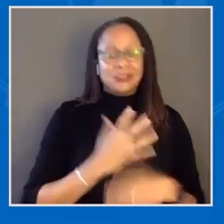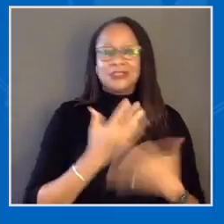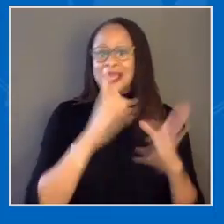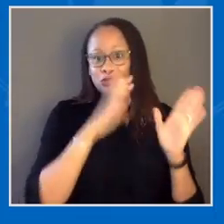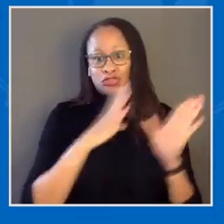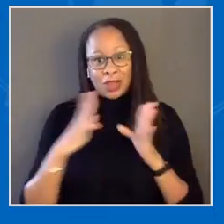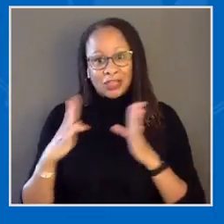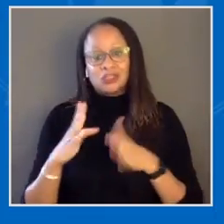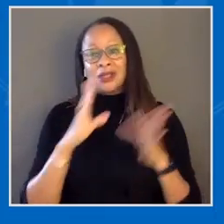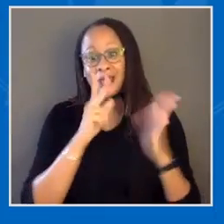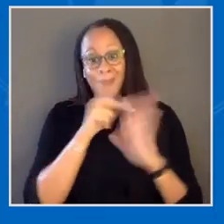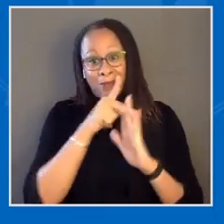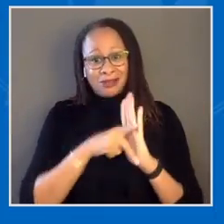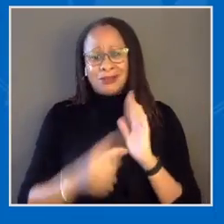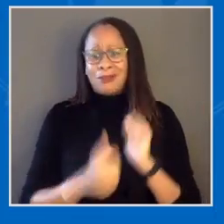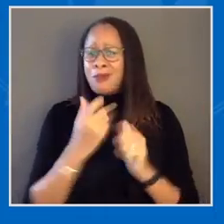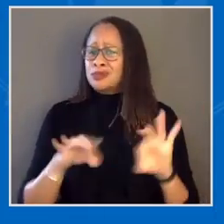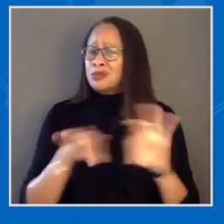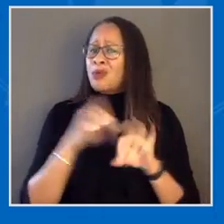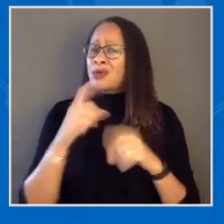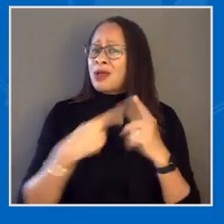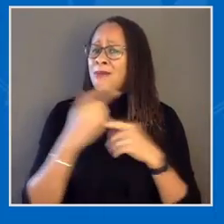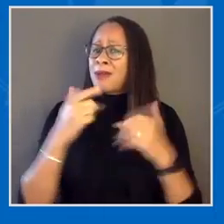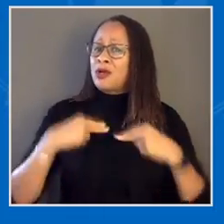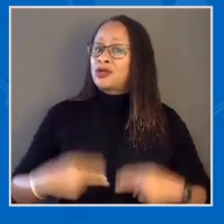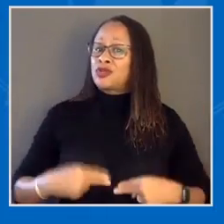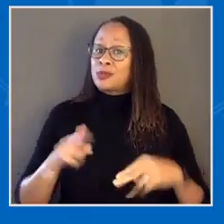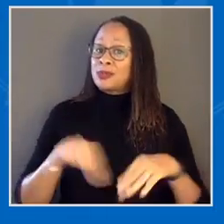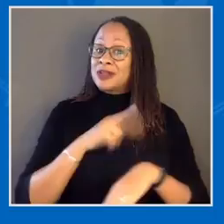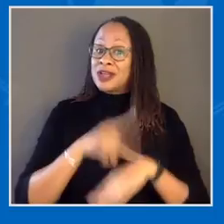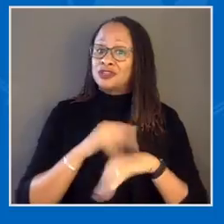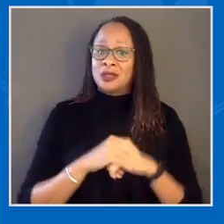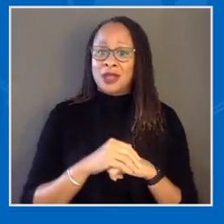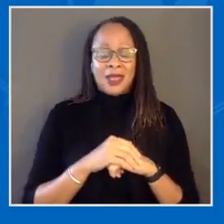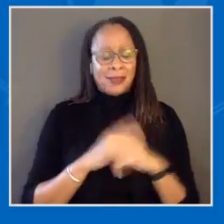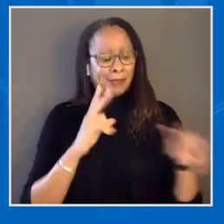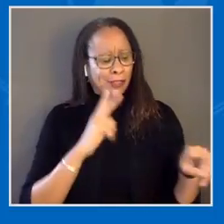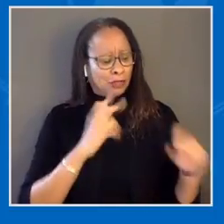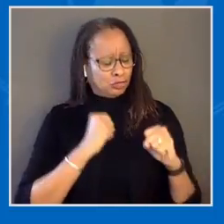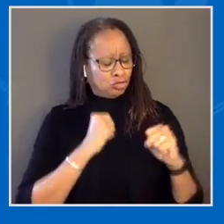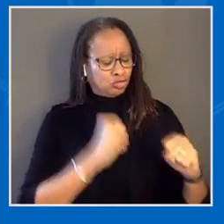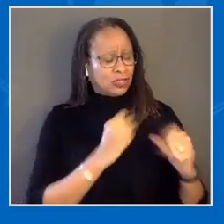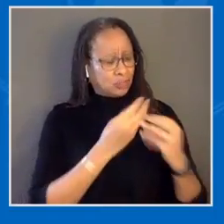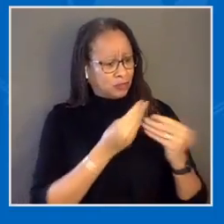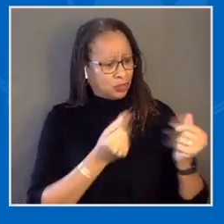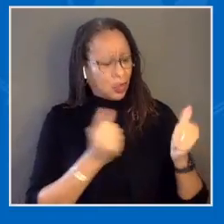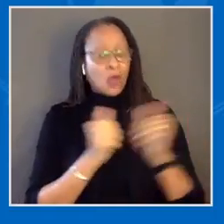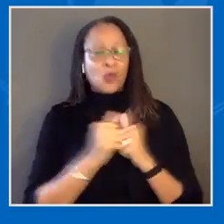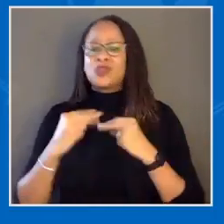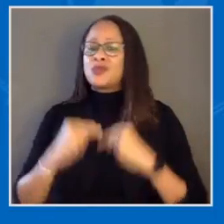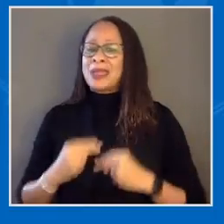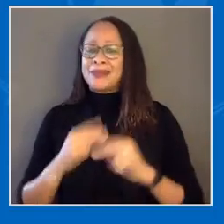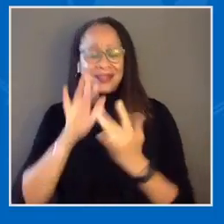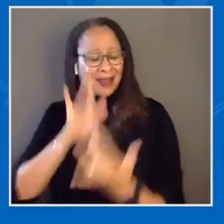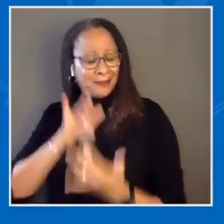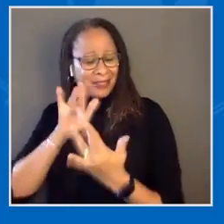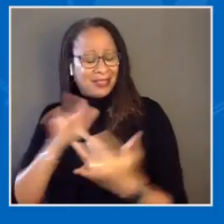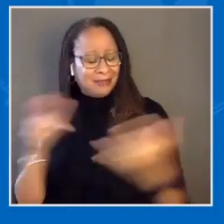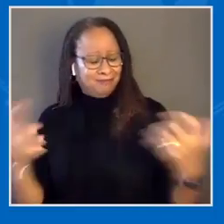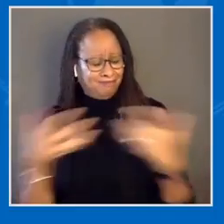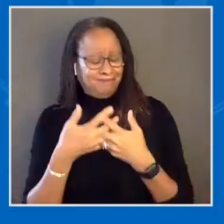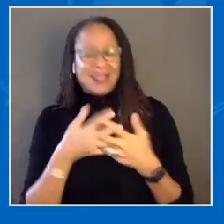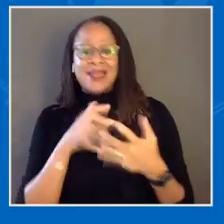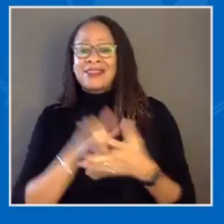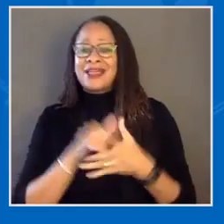about human nature. I watched him pair strength and resolve with humanity and empathy. That is the person